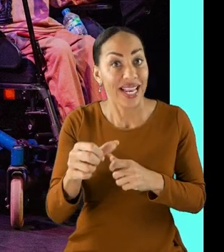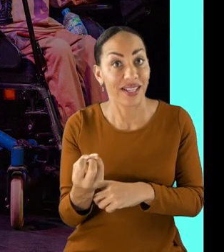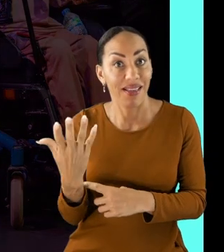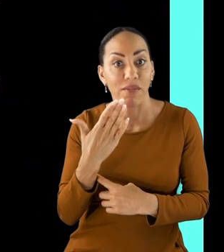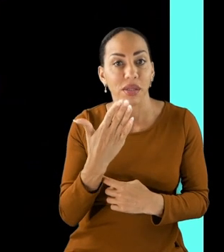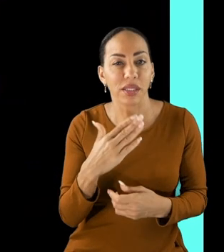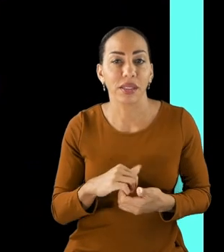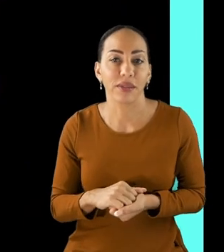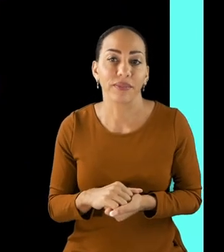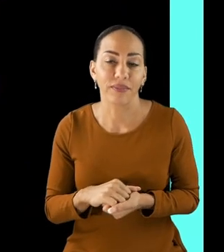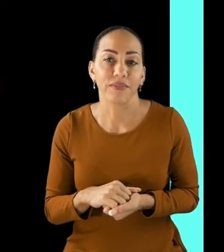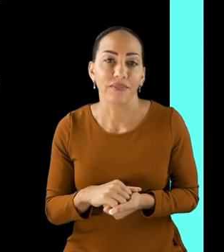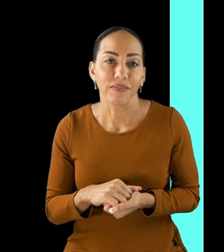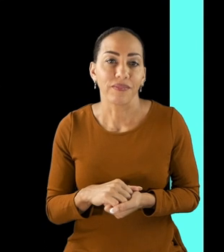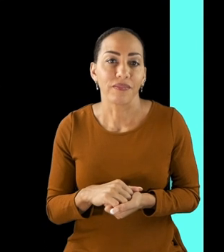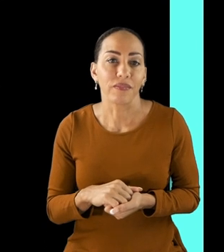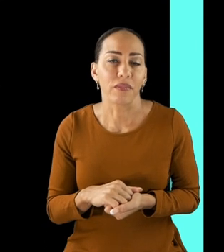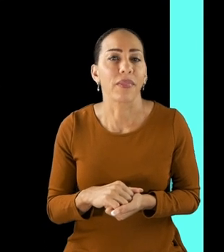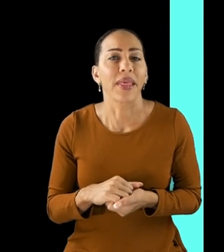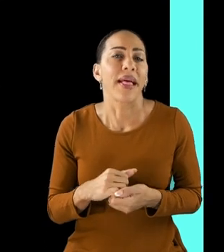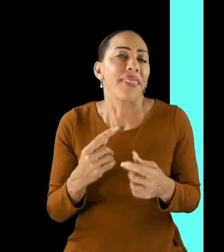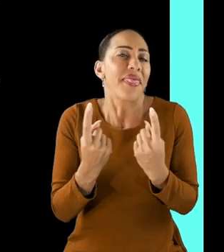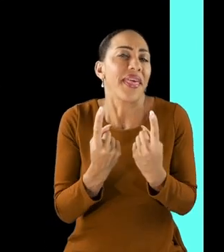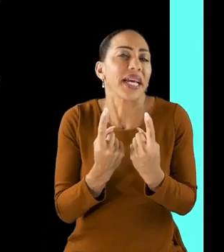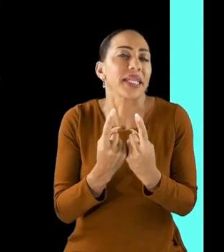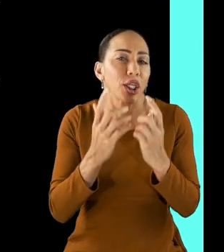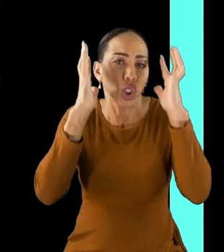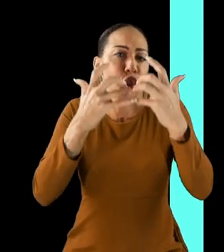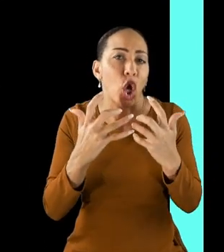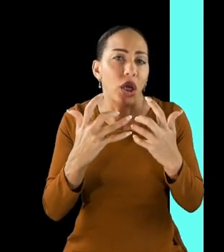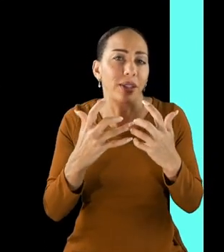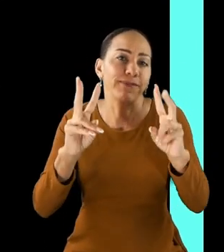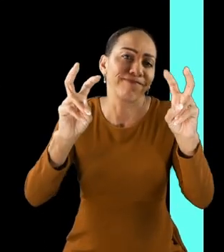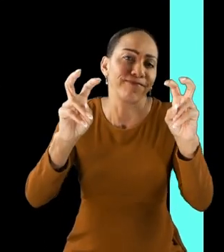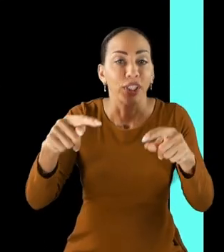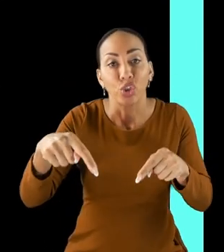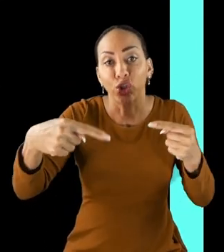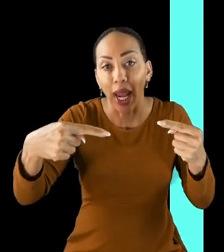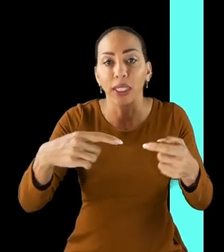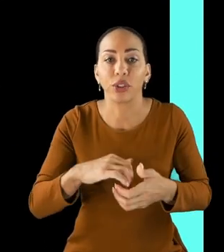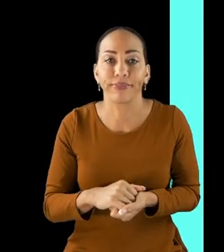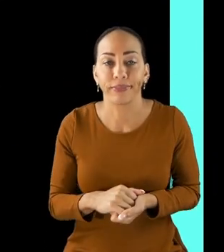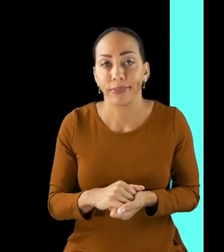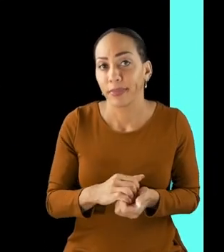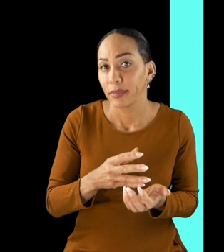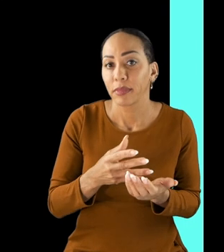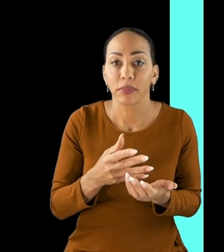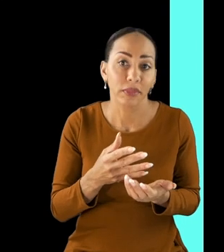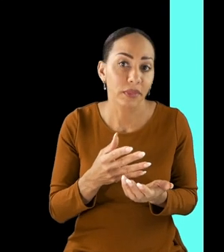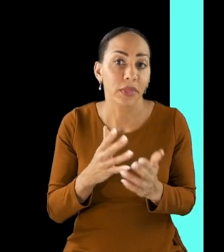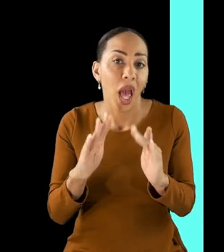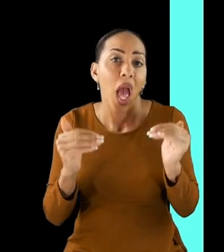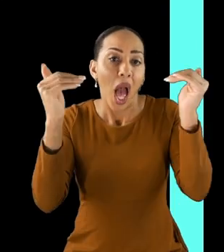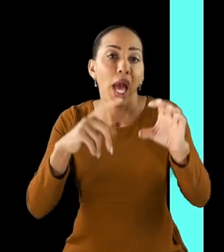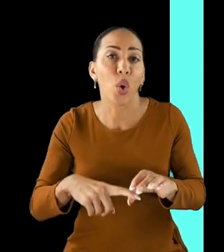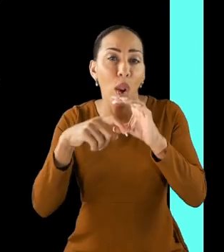slide, were the things that we're concerned about, the challenges for us. One of them is just the cost of creating really high